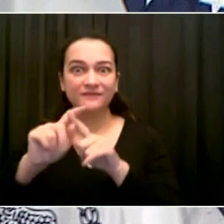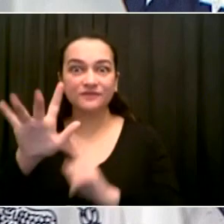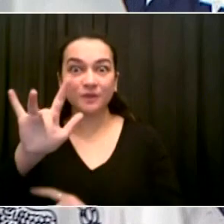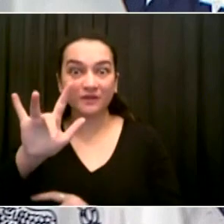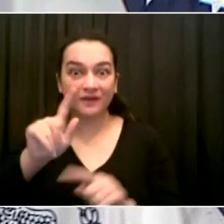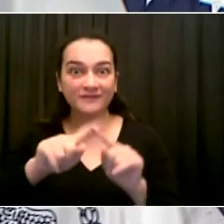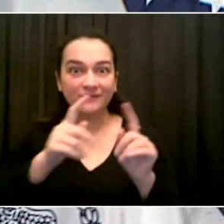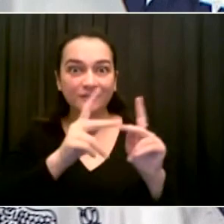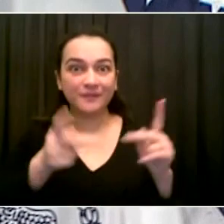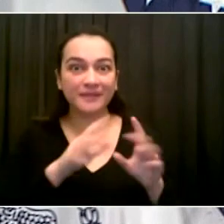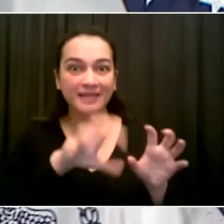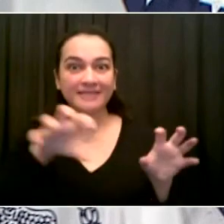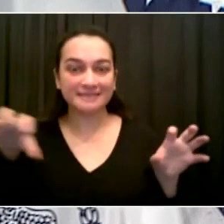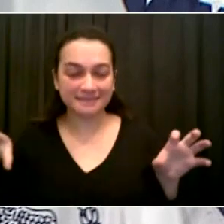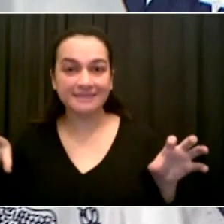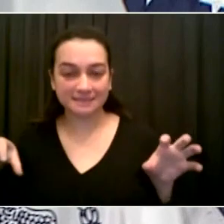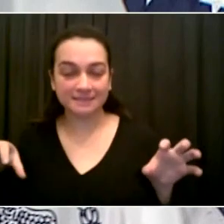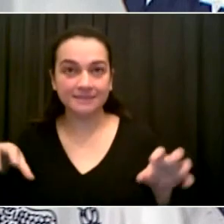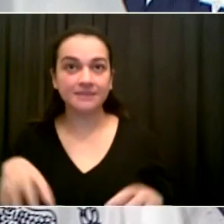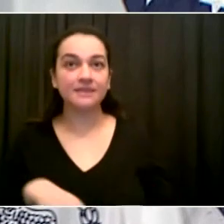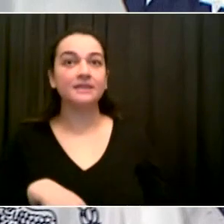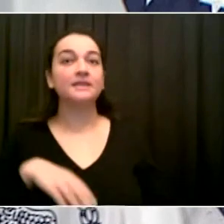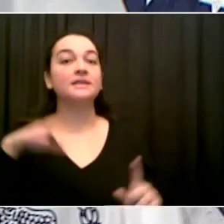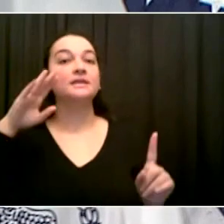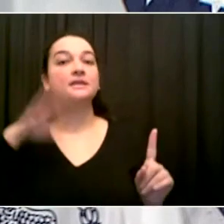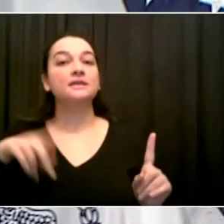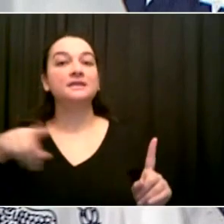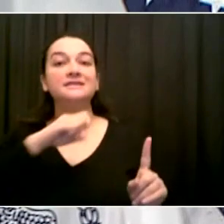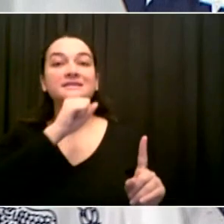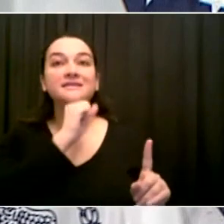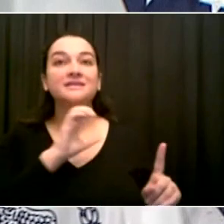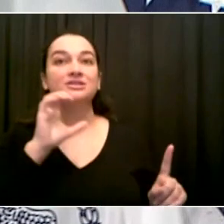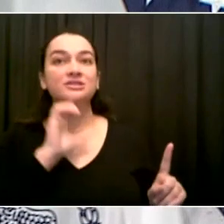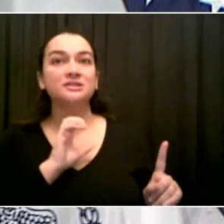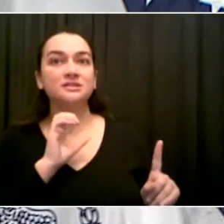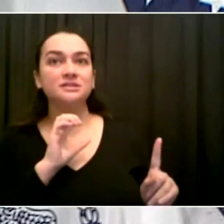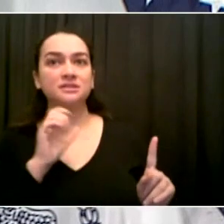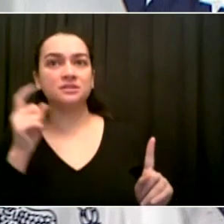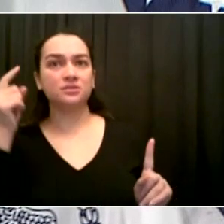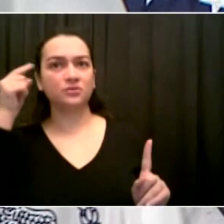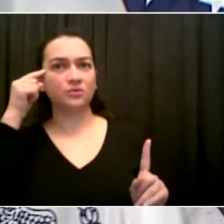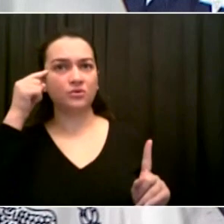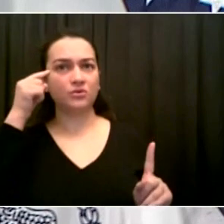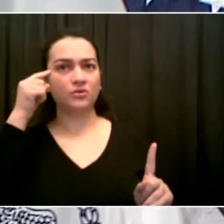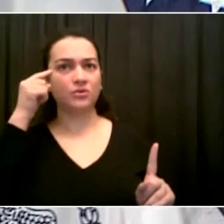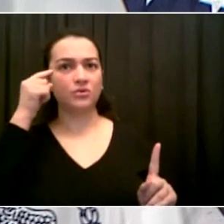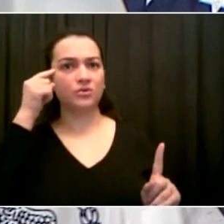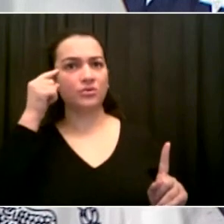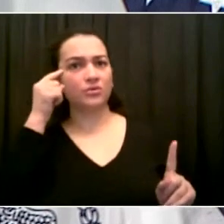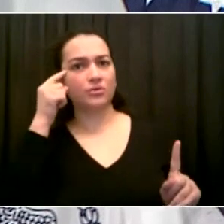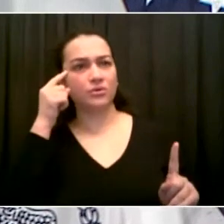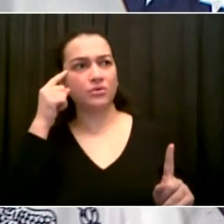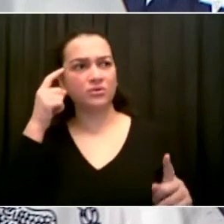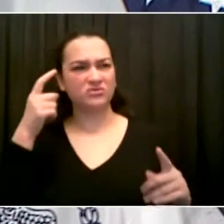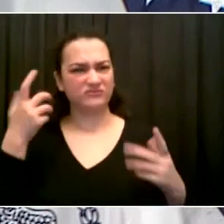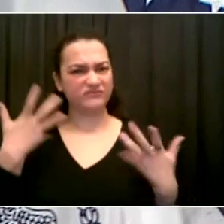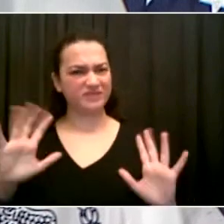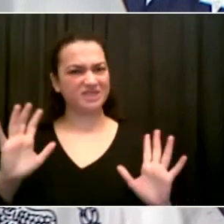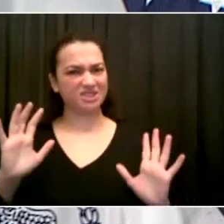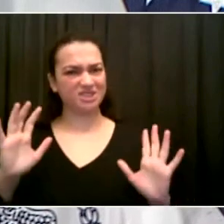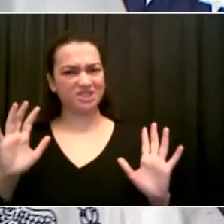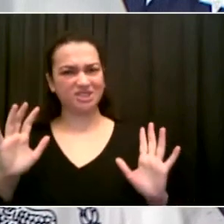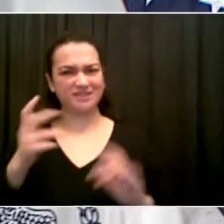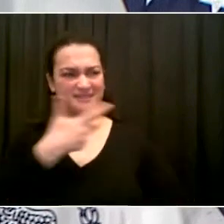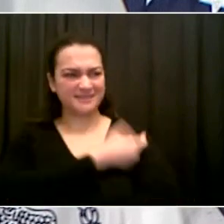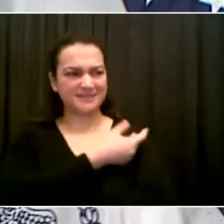a lack of tech savvy? Is it vaccine hesitancy? What is it that has impelled you to move to this step